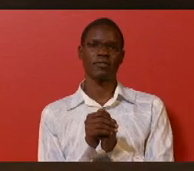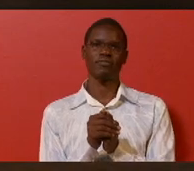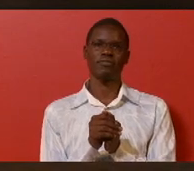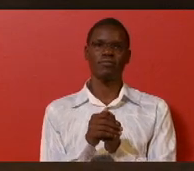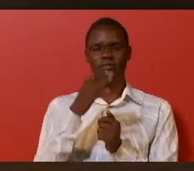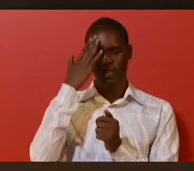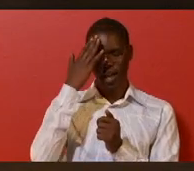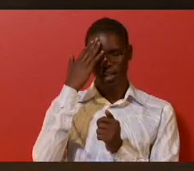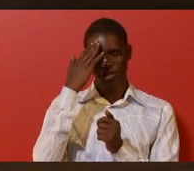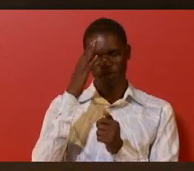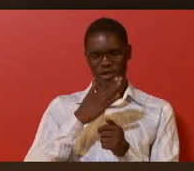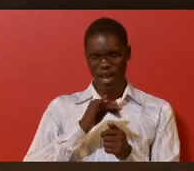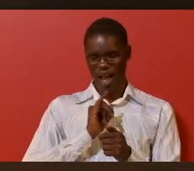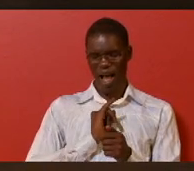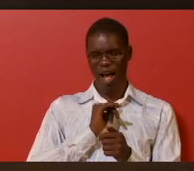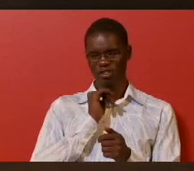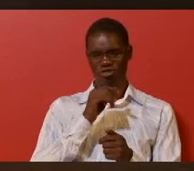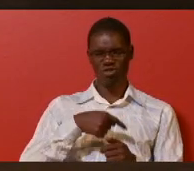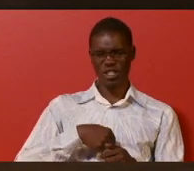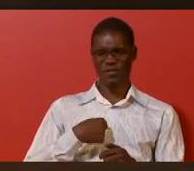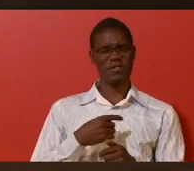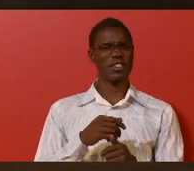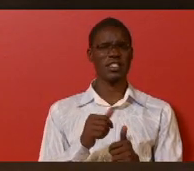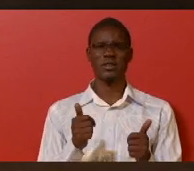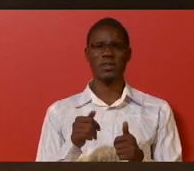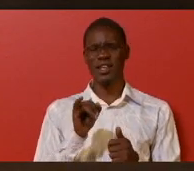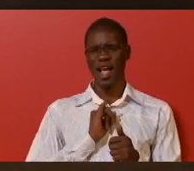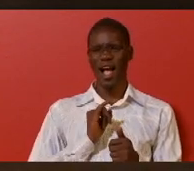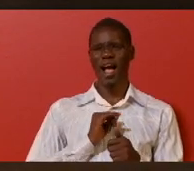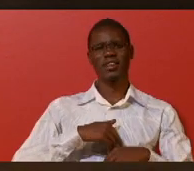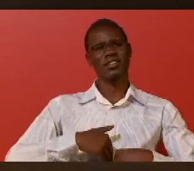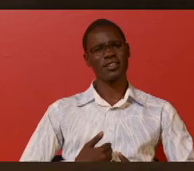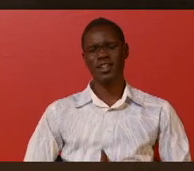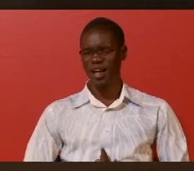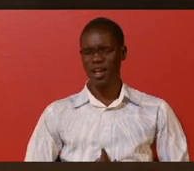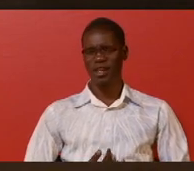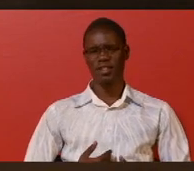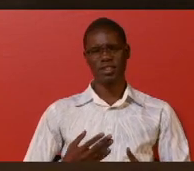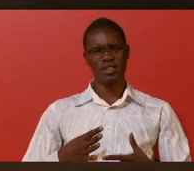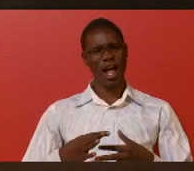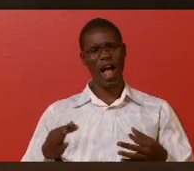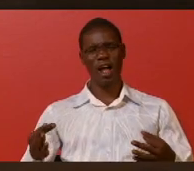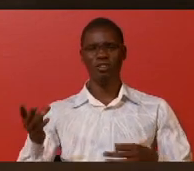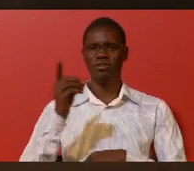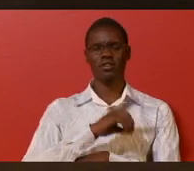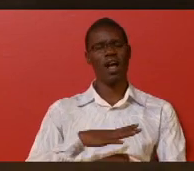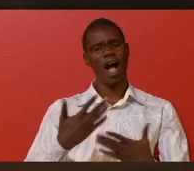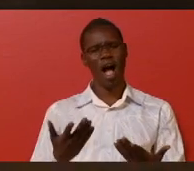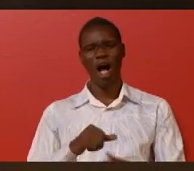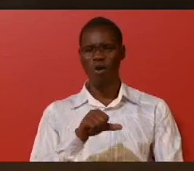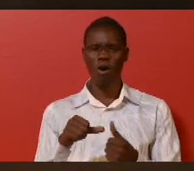You know, I'm really not feeling well. I'm a little tired. It was a long day. How about